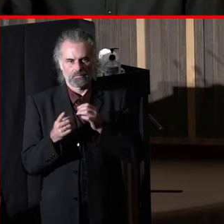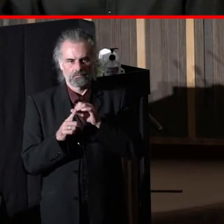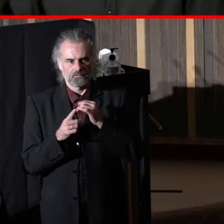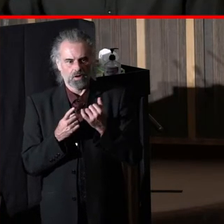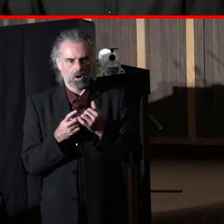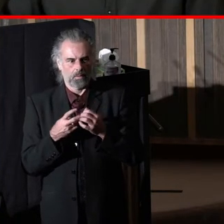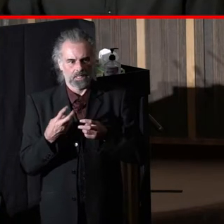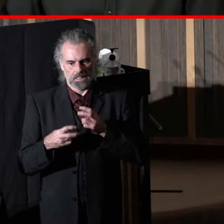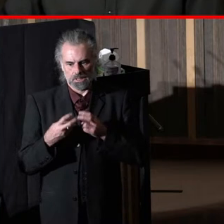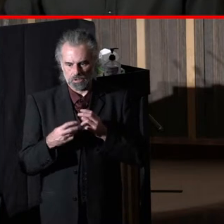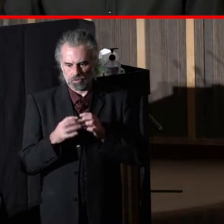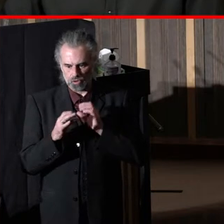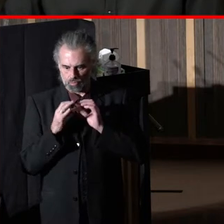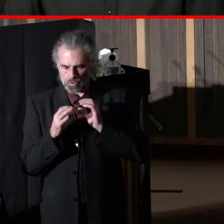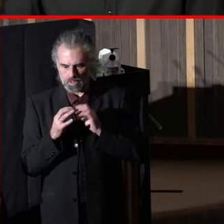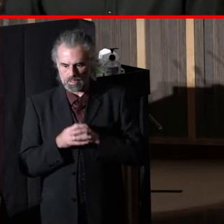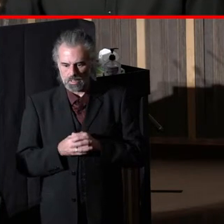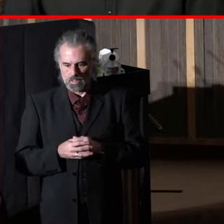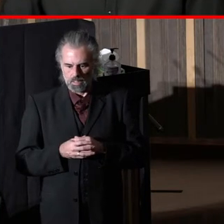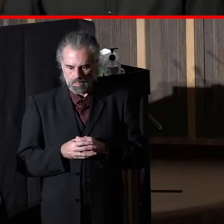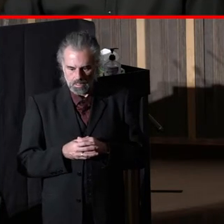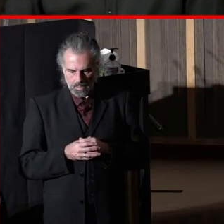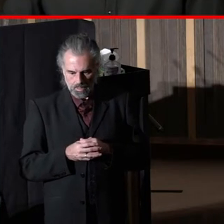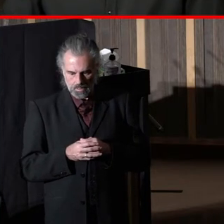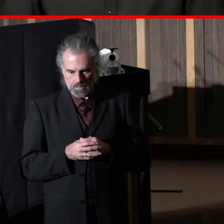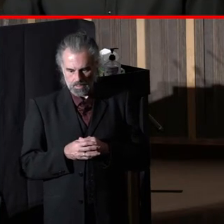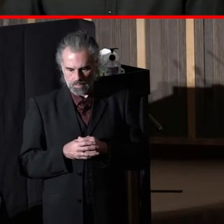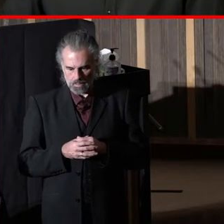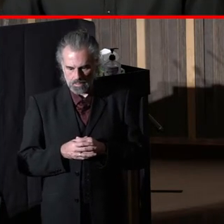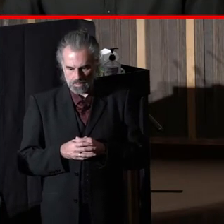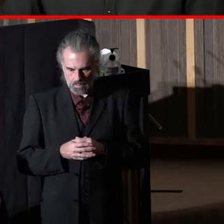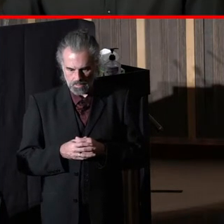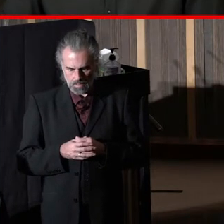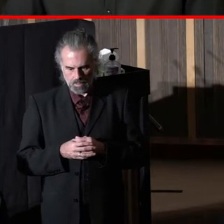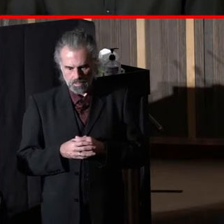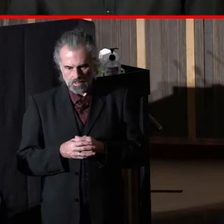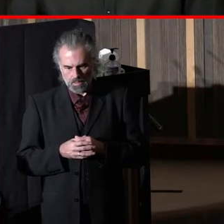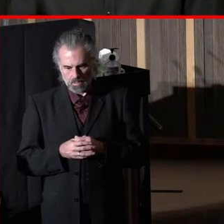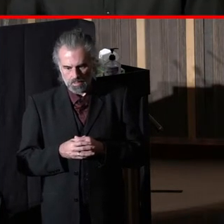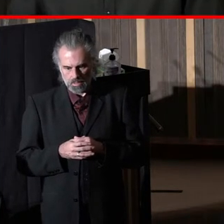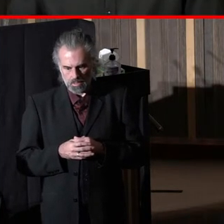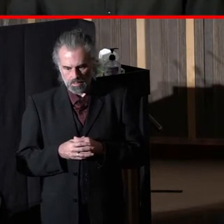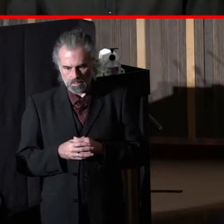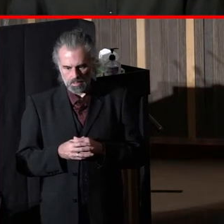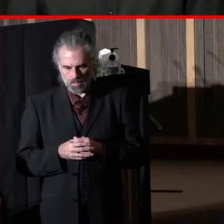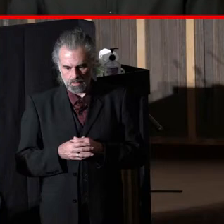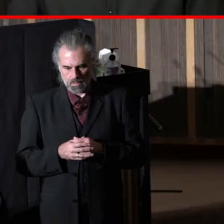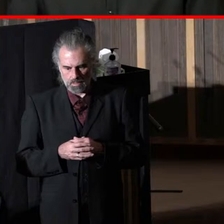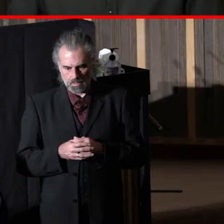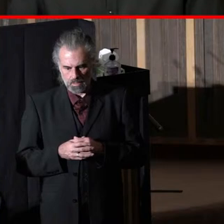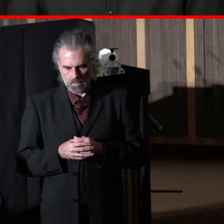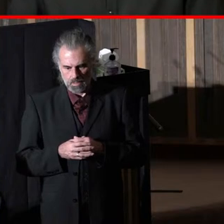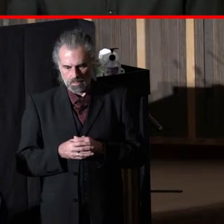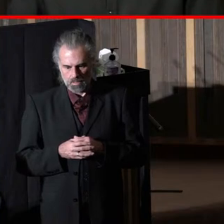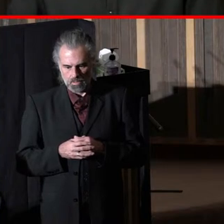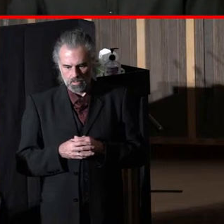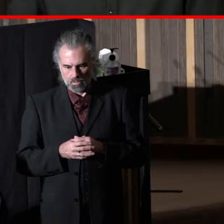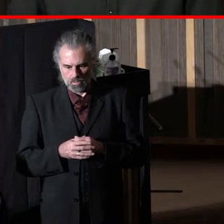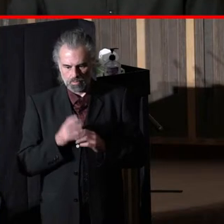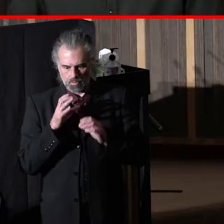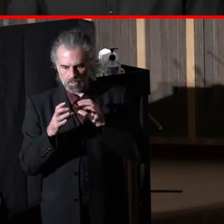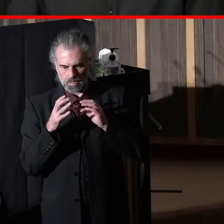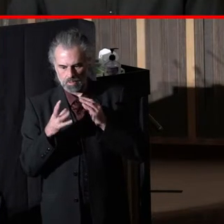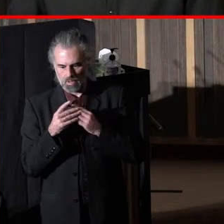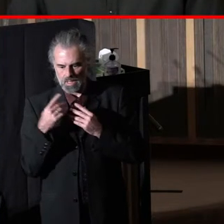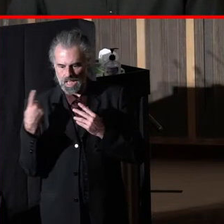issues is communicated may well determine, you know, whether our species is